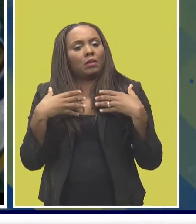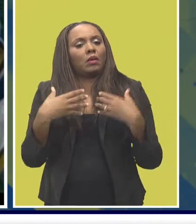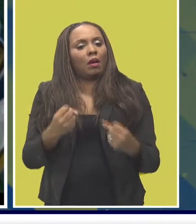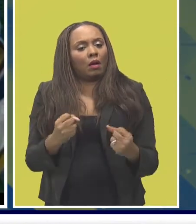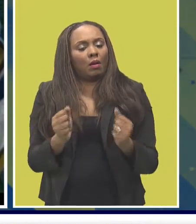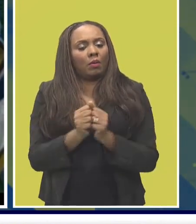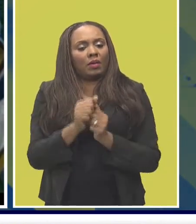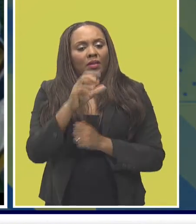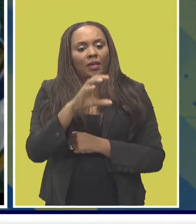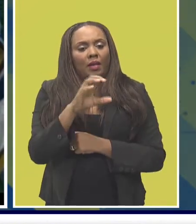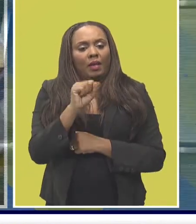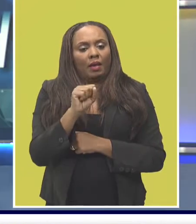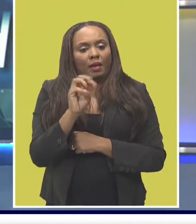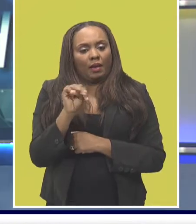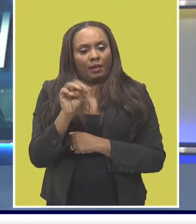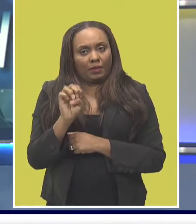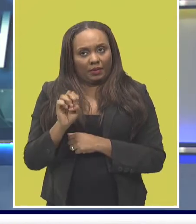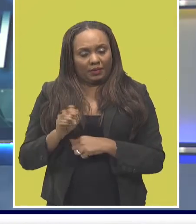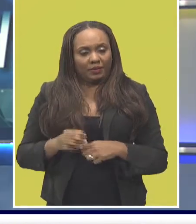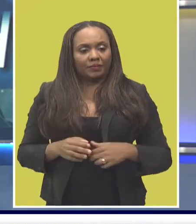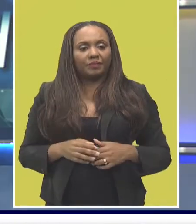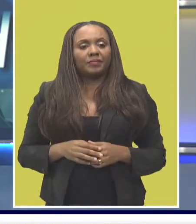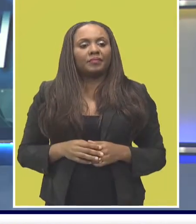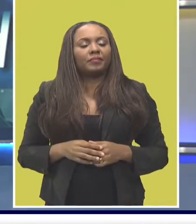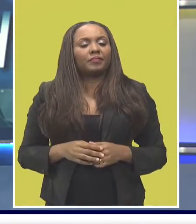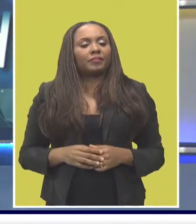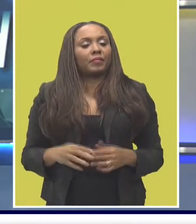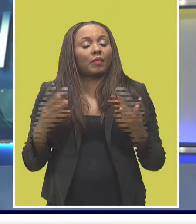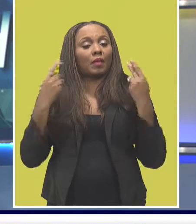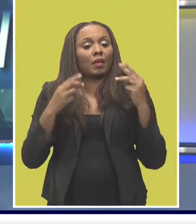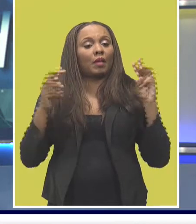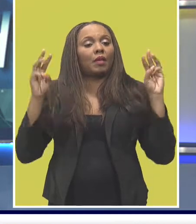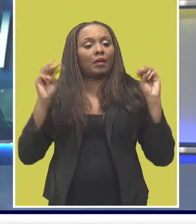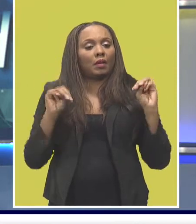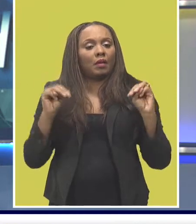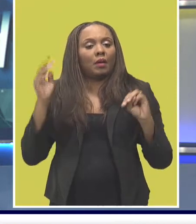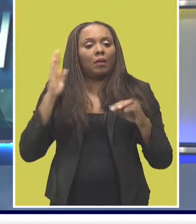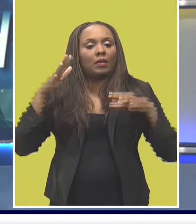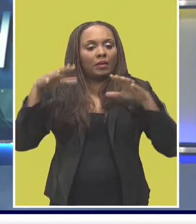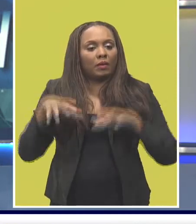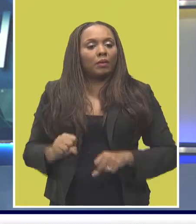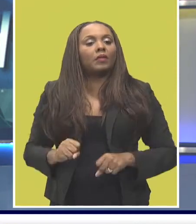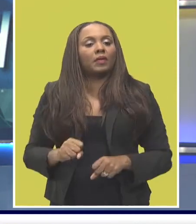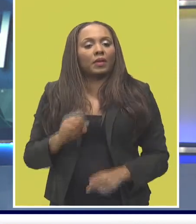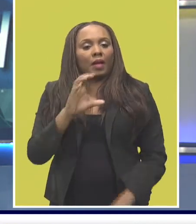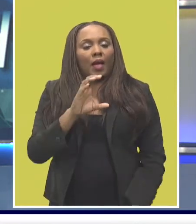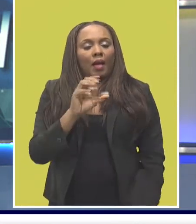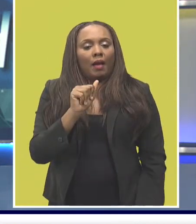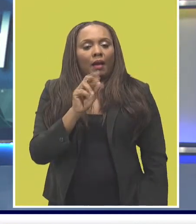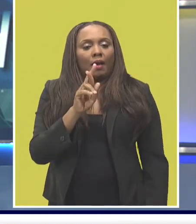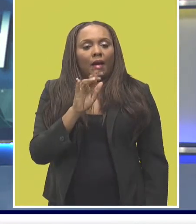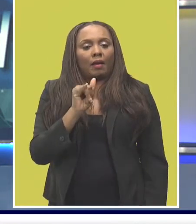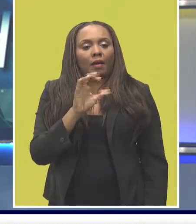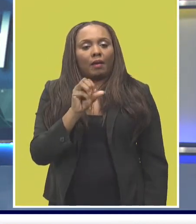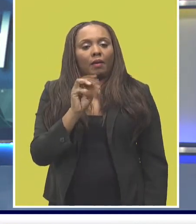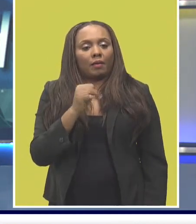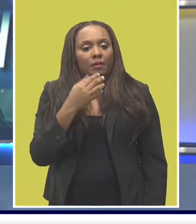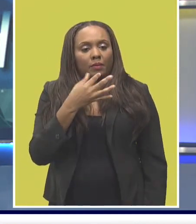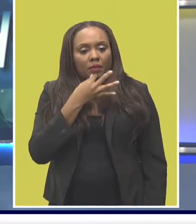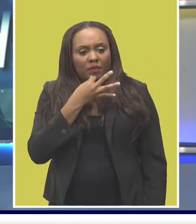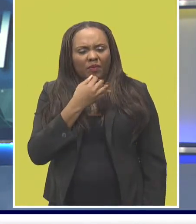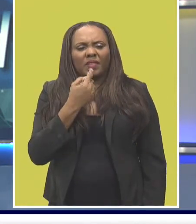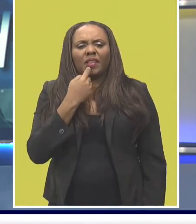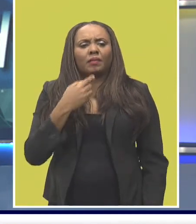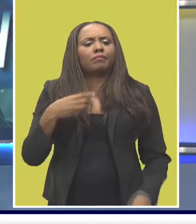and the single economy. Prime Minister Motley, the incoming CARICOM chairman, believes it is time heads of government come together